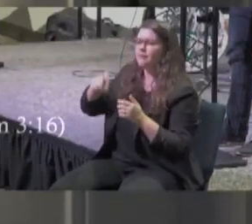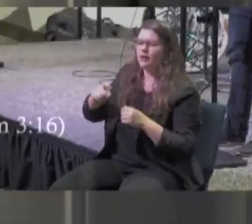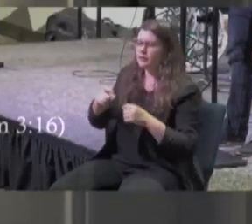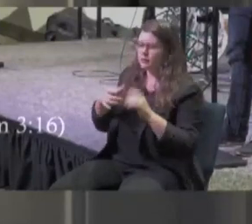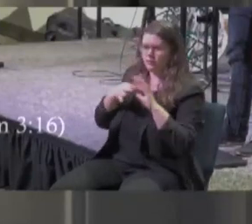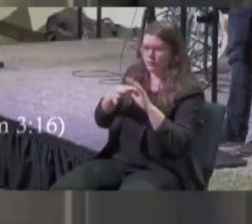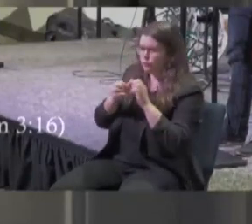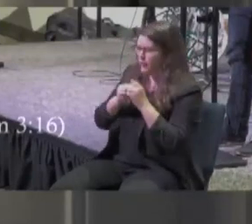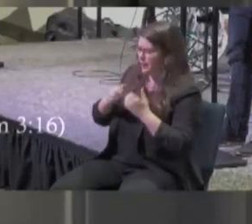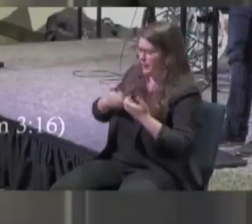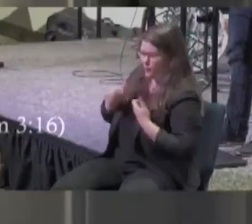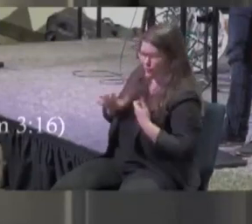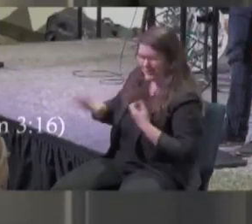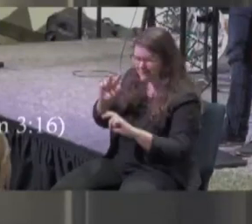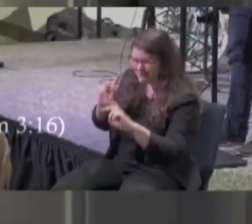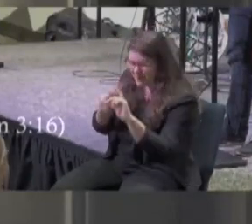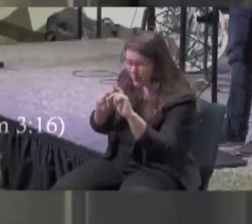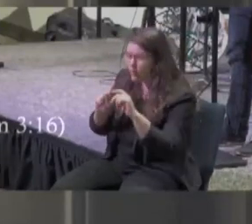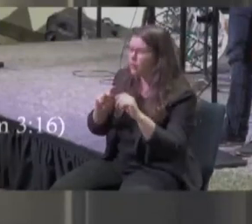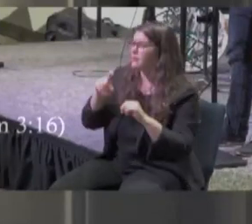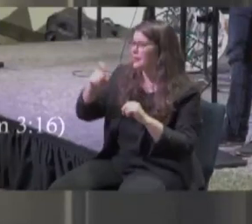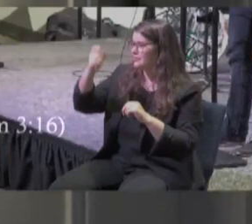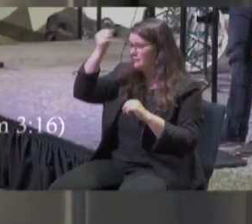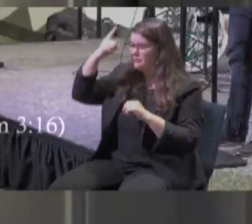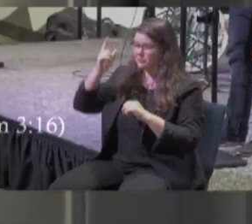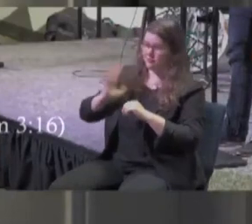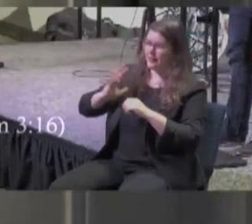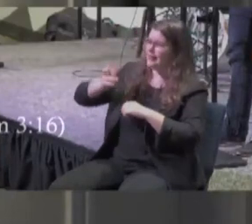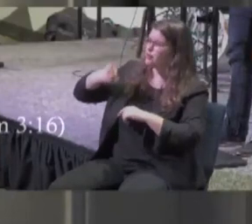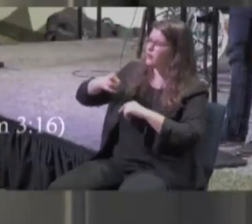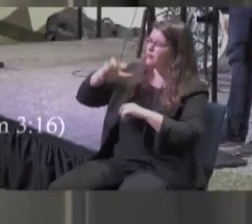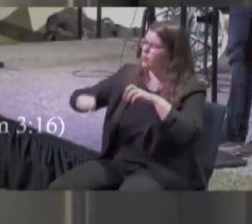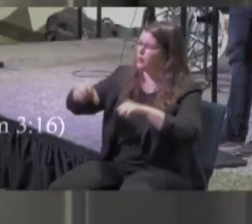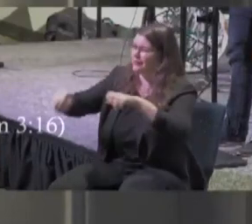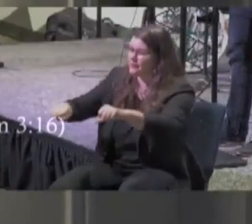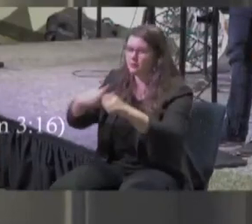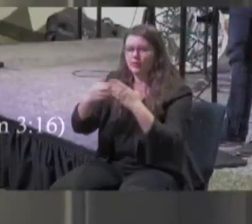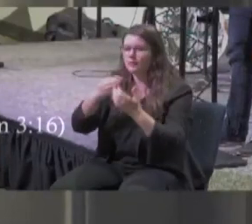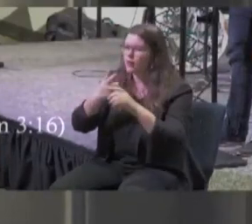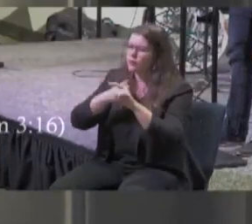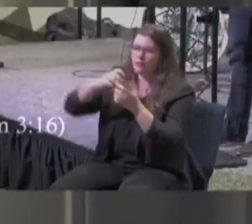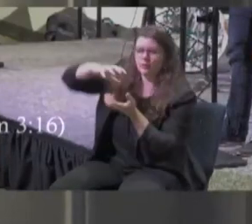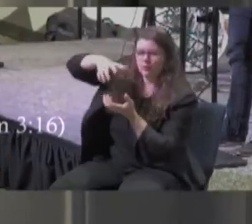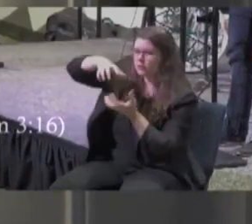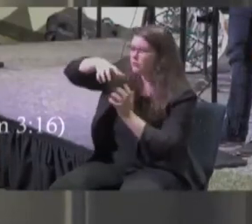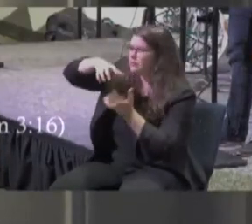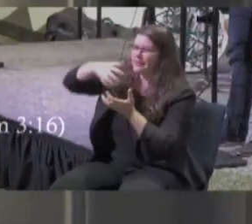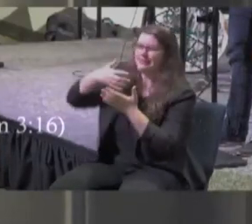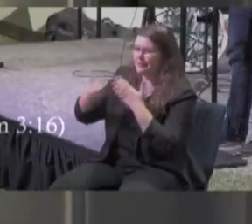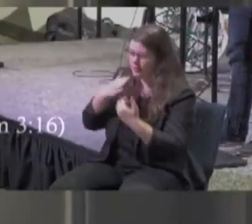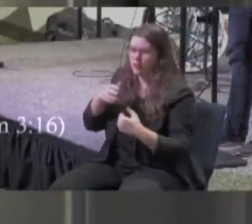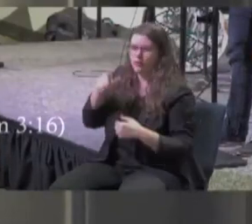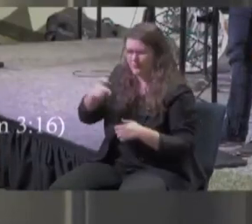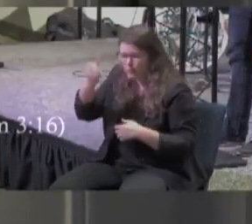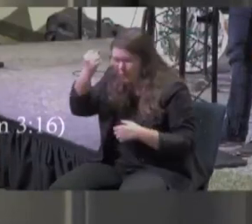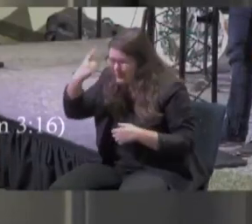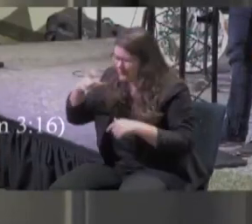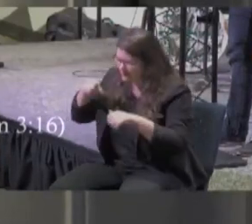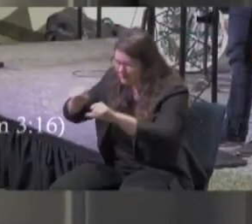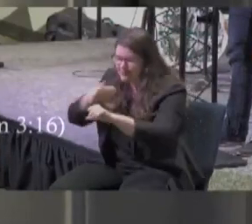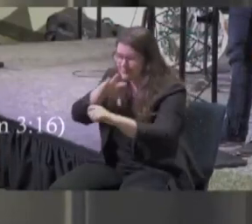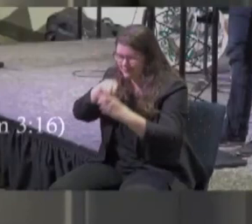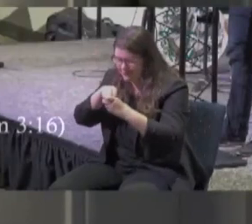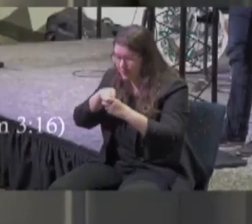we ourselves are from the global south or the north, and understanding of Christian historical theologies and other religions.